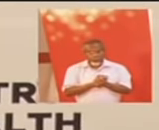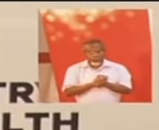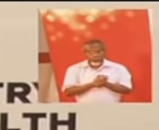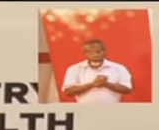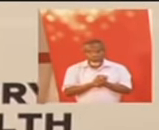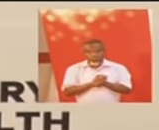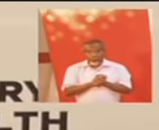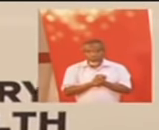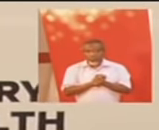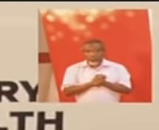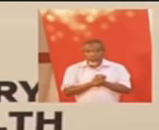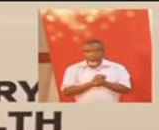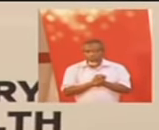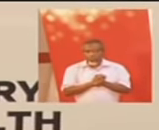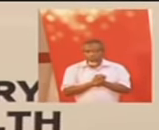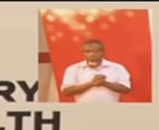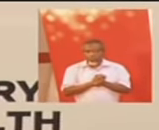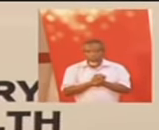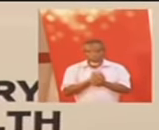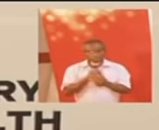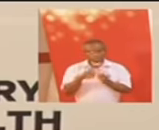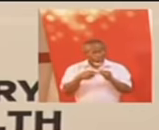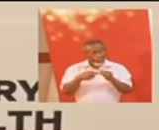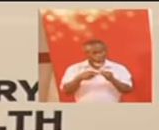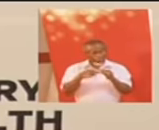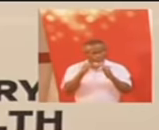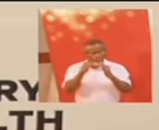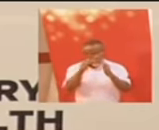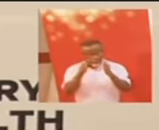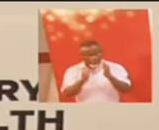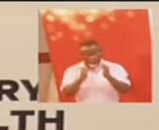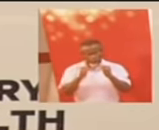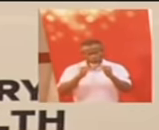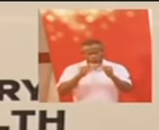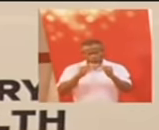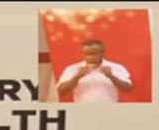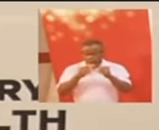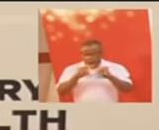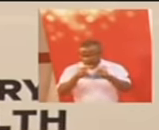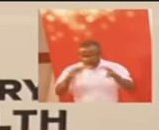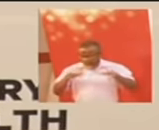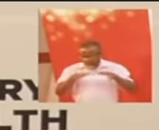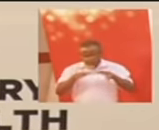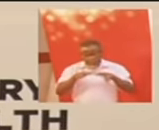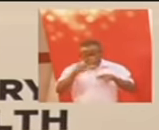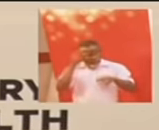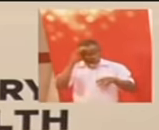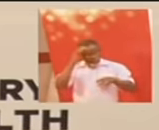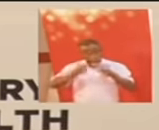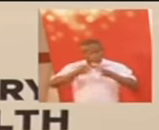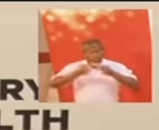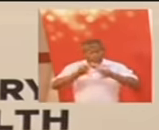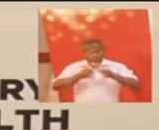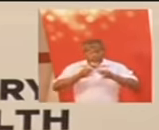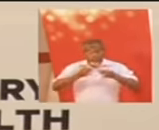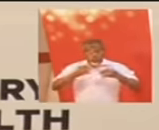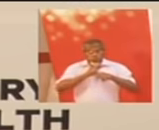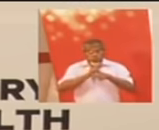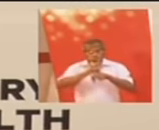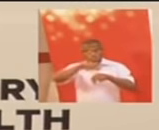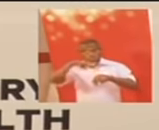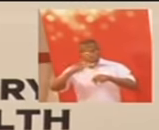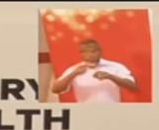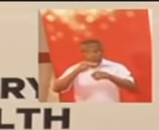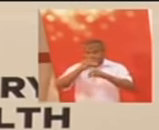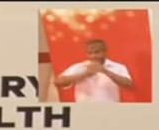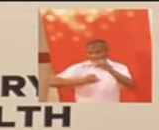say what it is being done in any other part of the world. We came up with the idea basically to increase the capacity for those patients